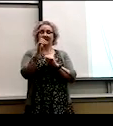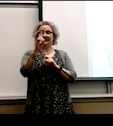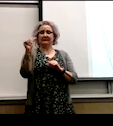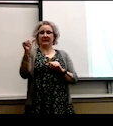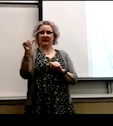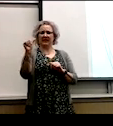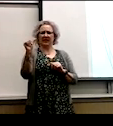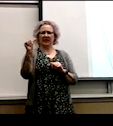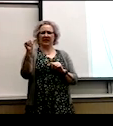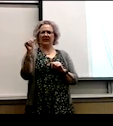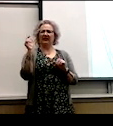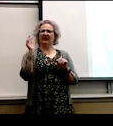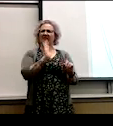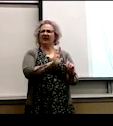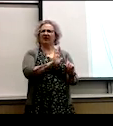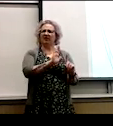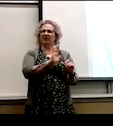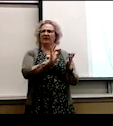covered.